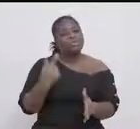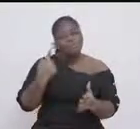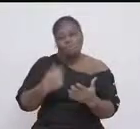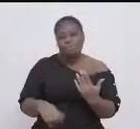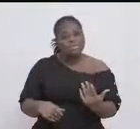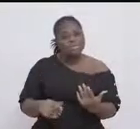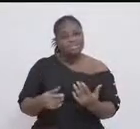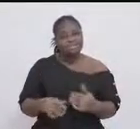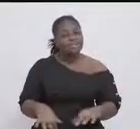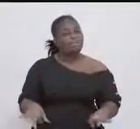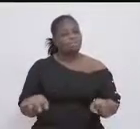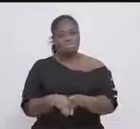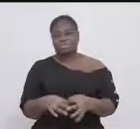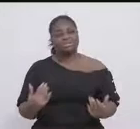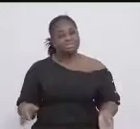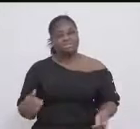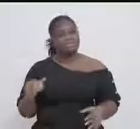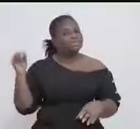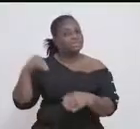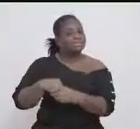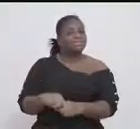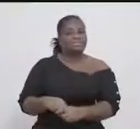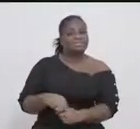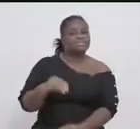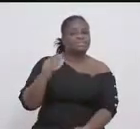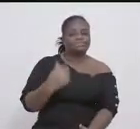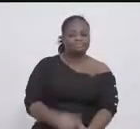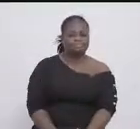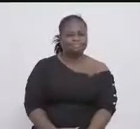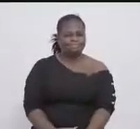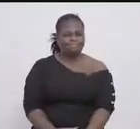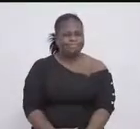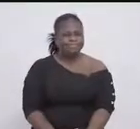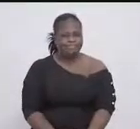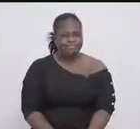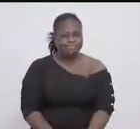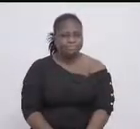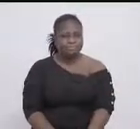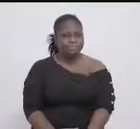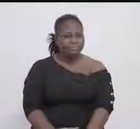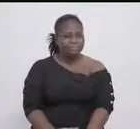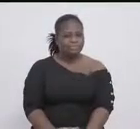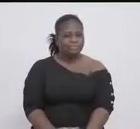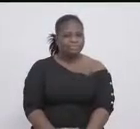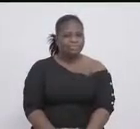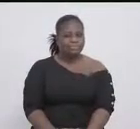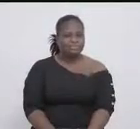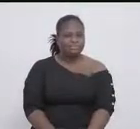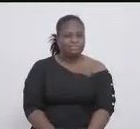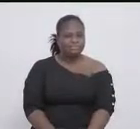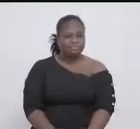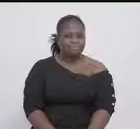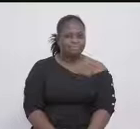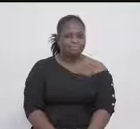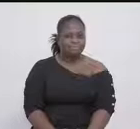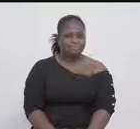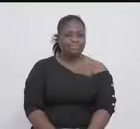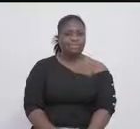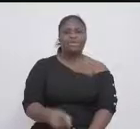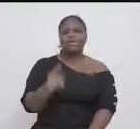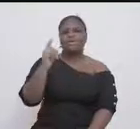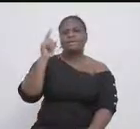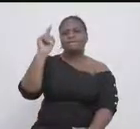key to getting them into coding? So I think the first, well, there are three key factors. So the first one is